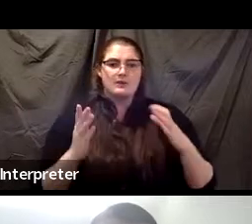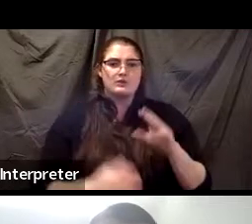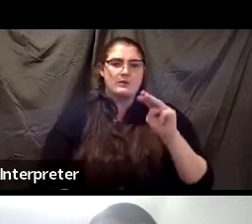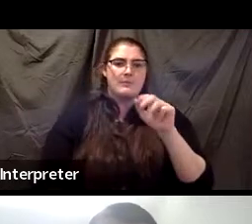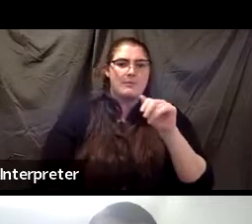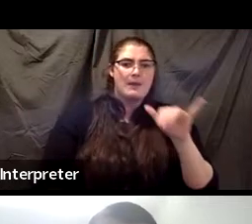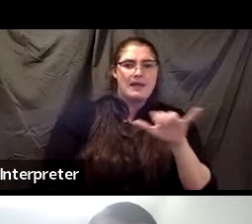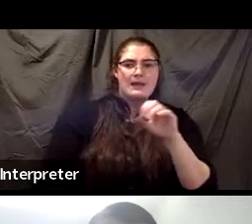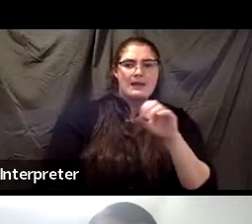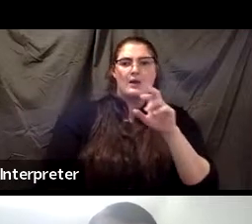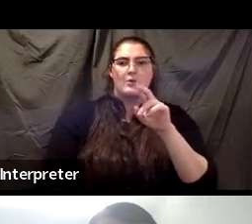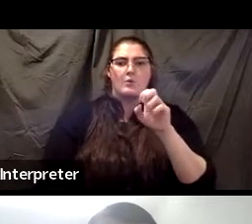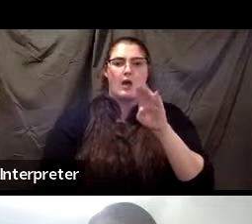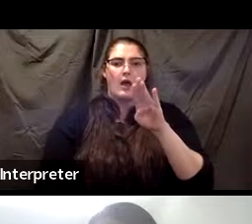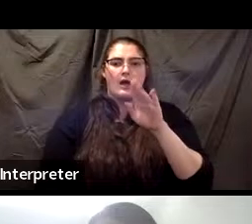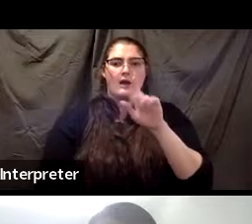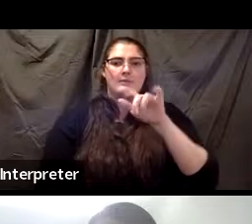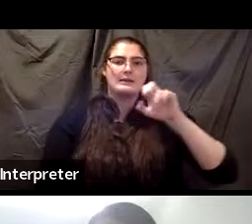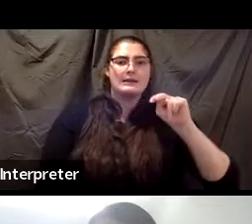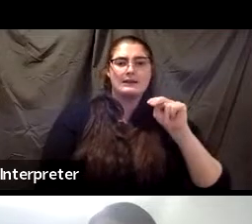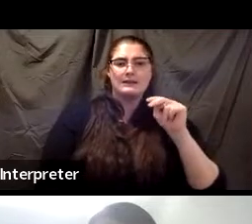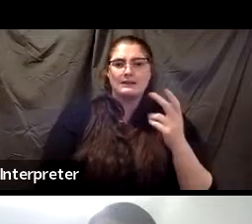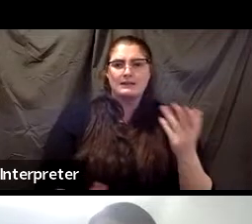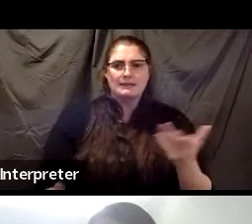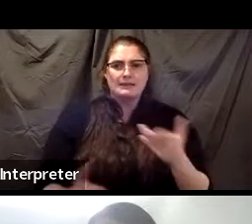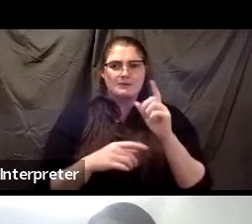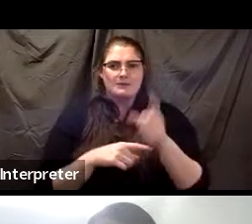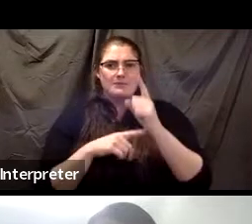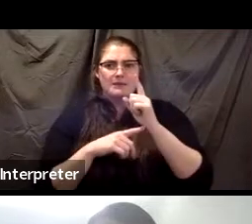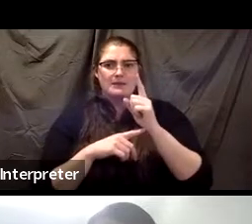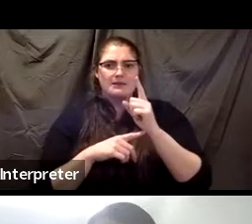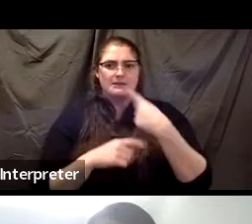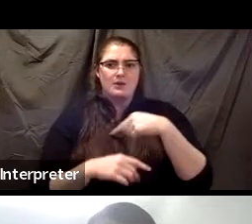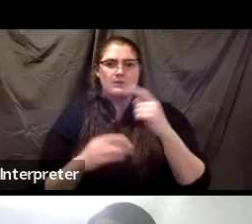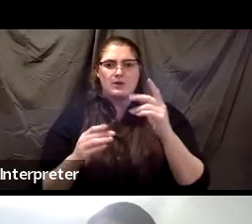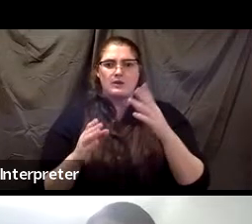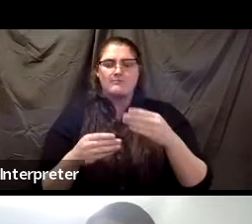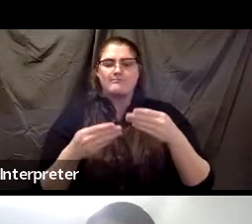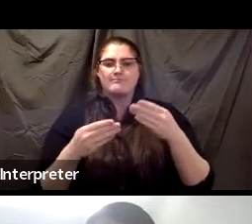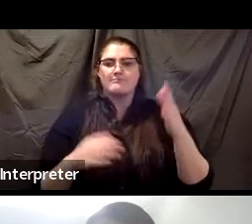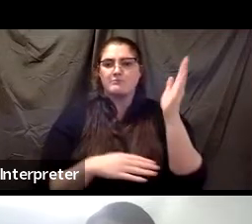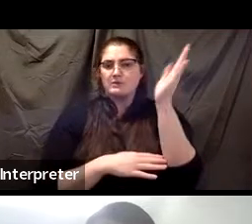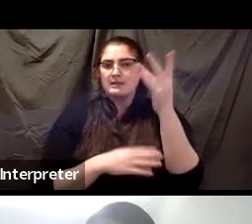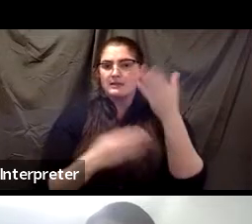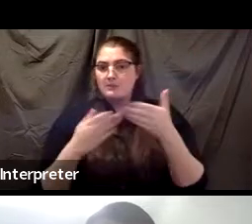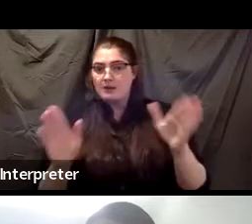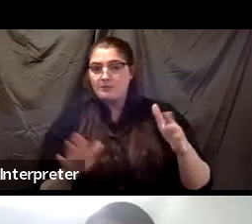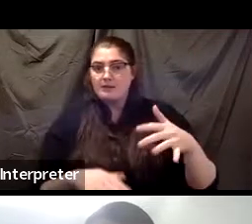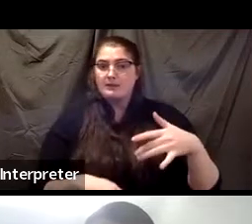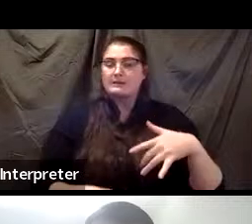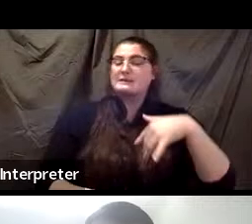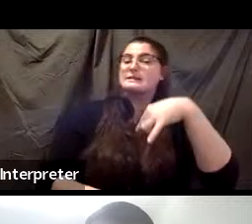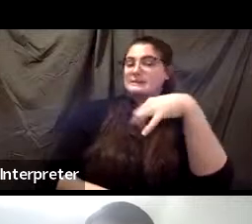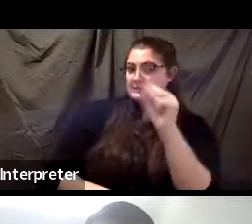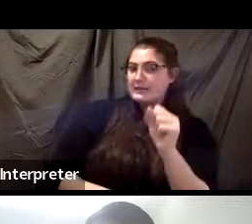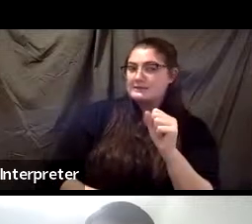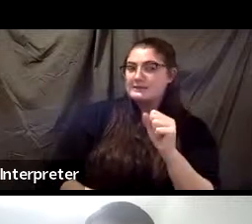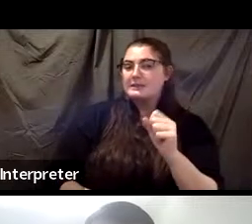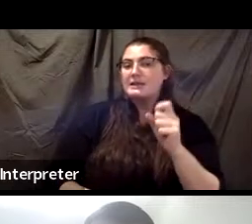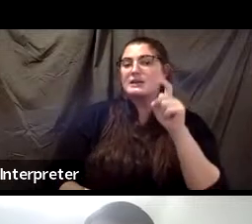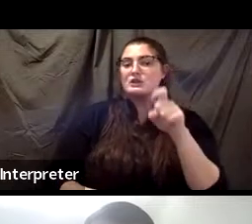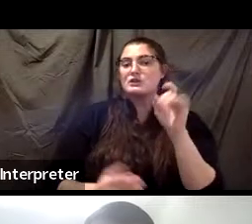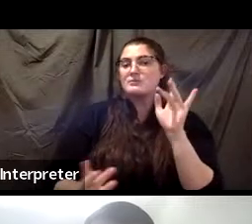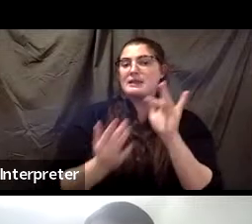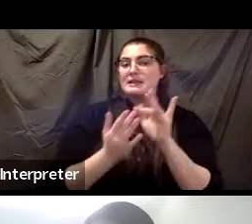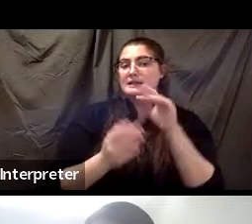the minutes that we are presenting to the public? Commissioner May? Yes, they should be linked in